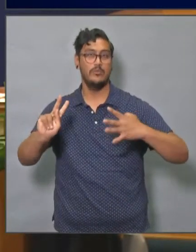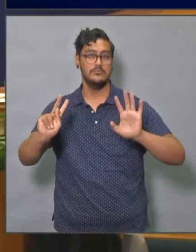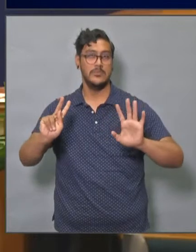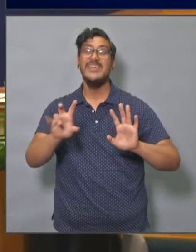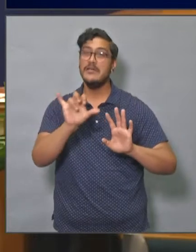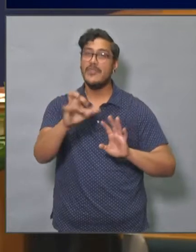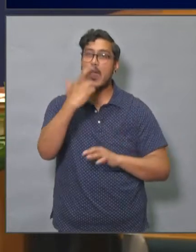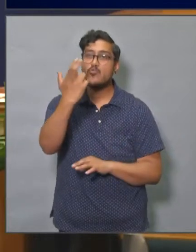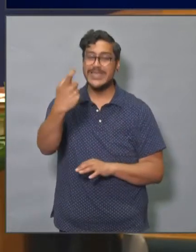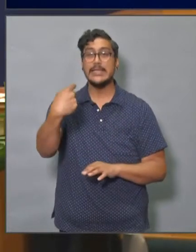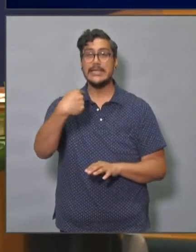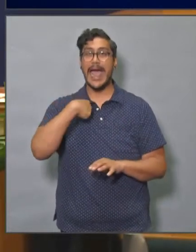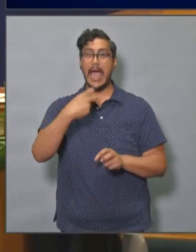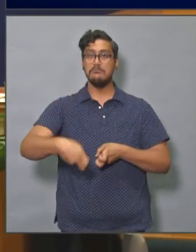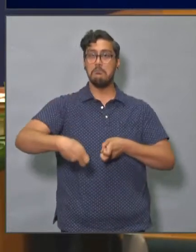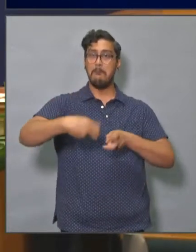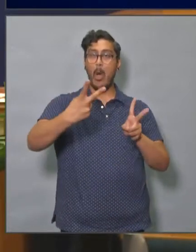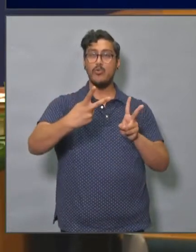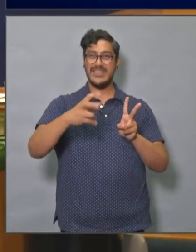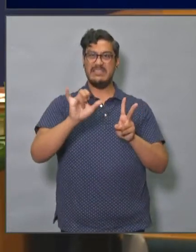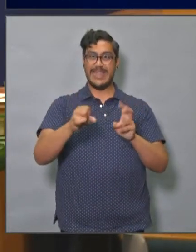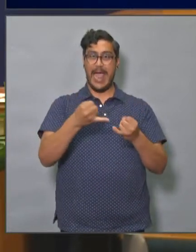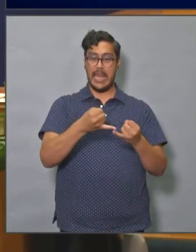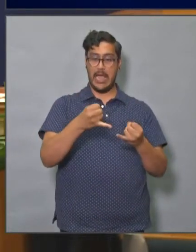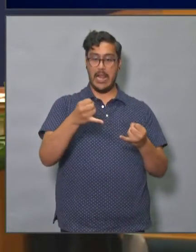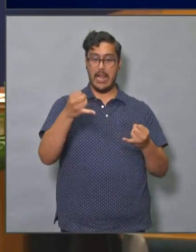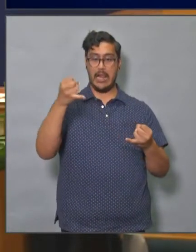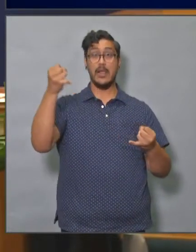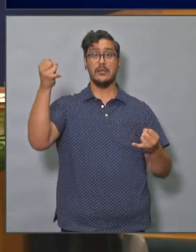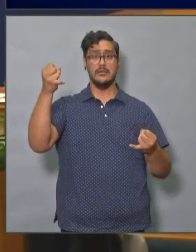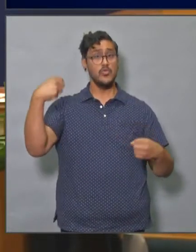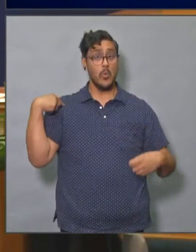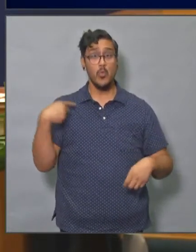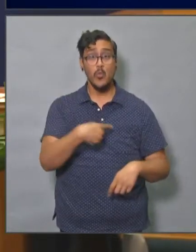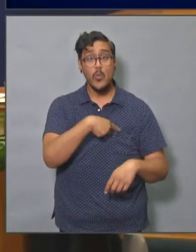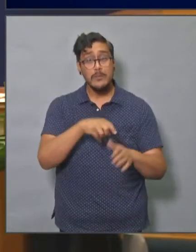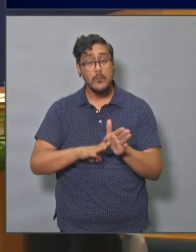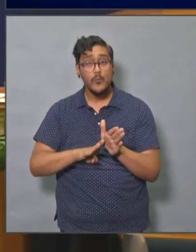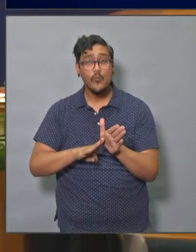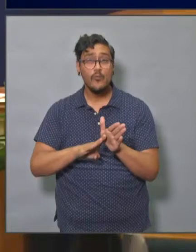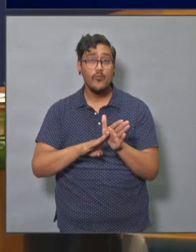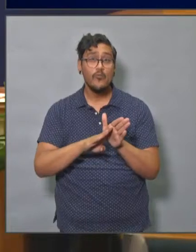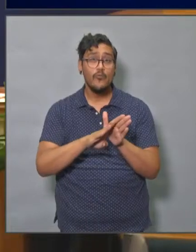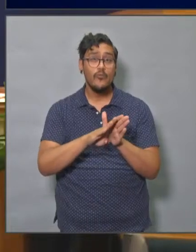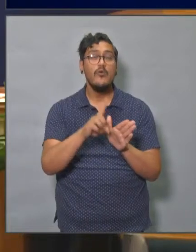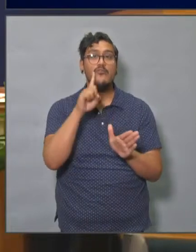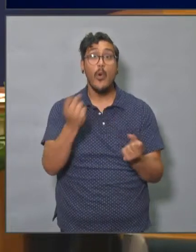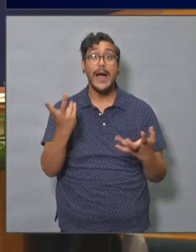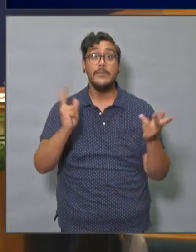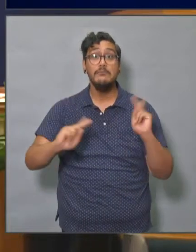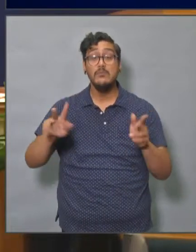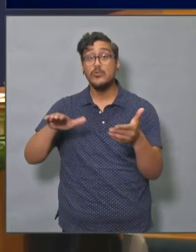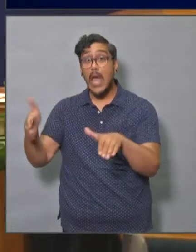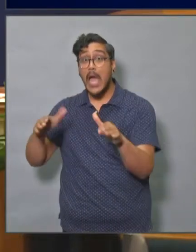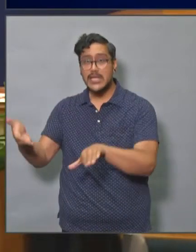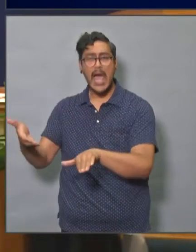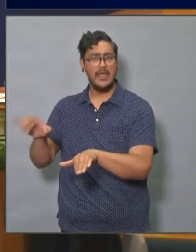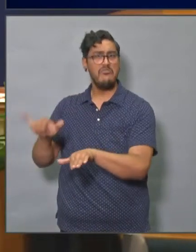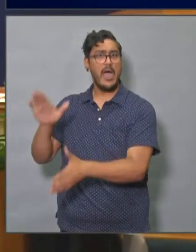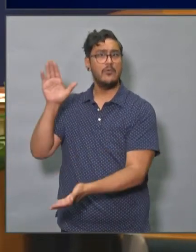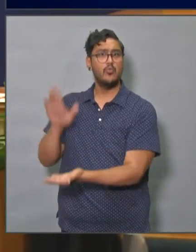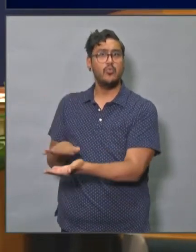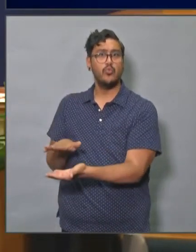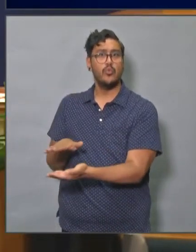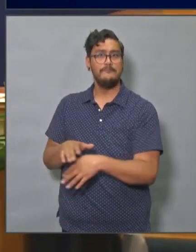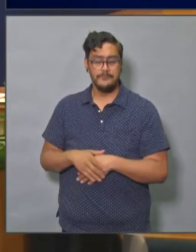up the trend line. We have made a steady improvement in the decline of daily deaths that we've experienced. We've also